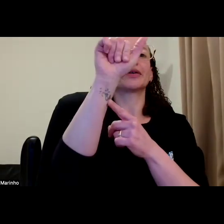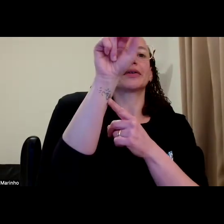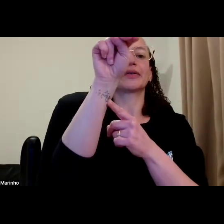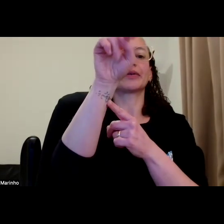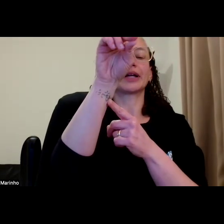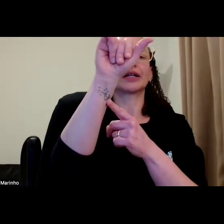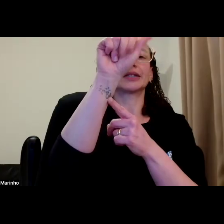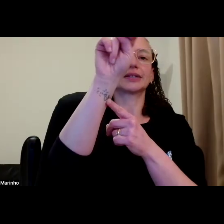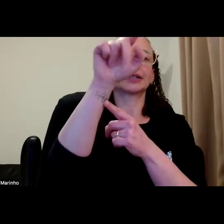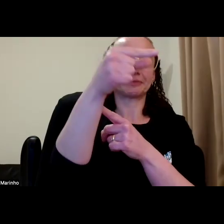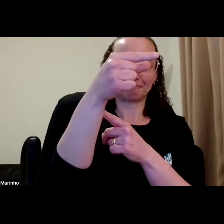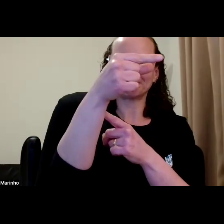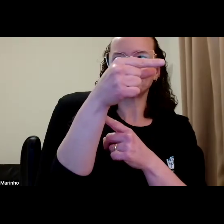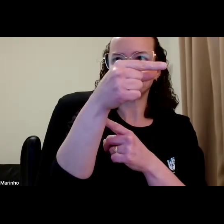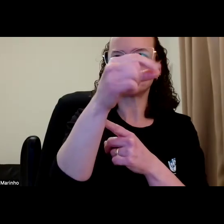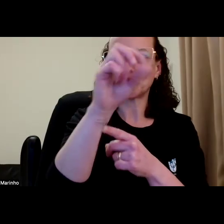It's the same.